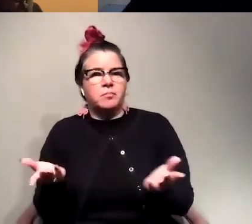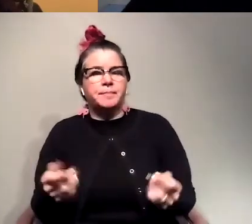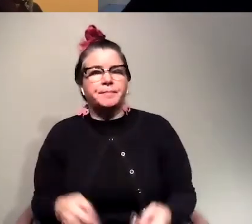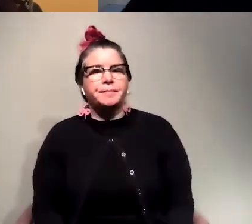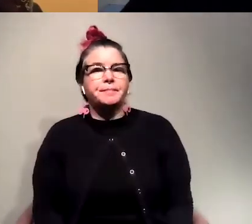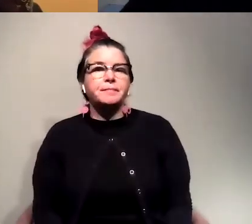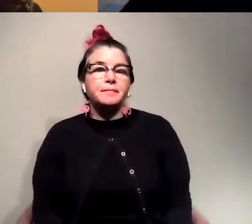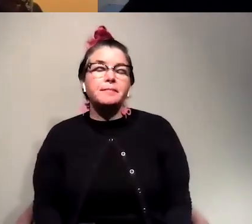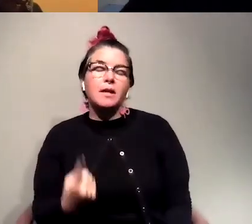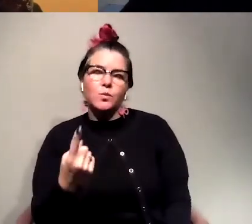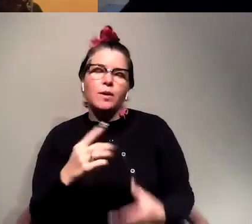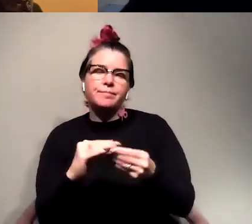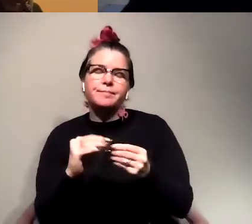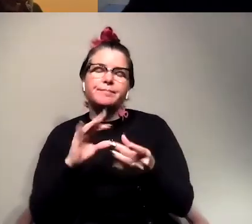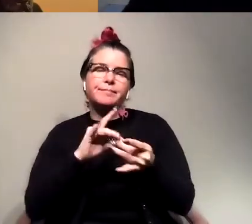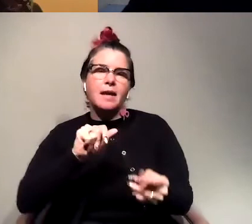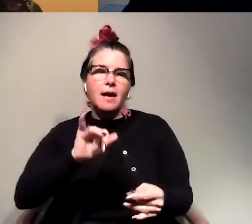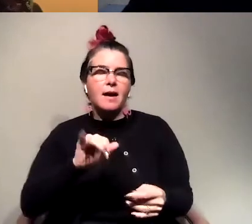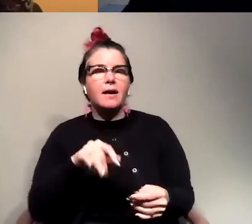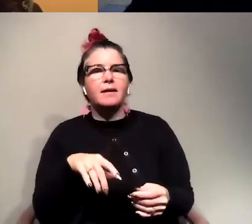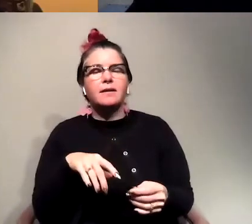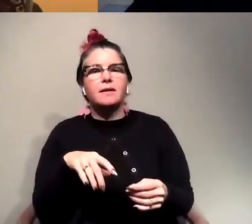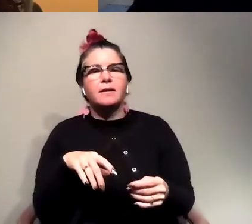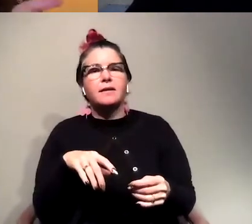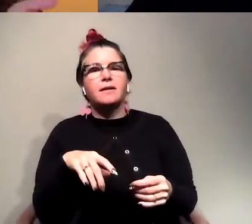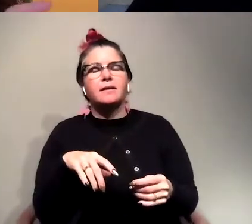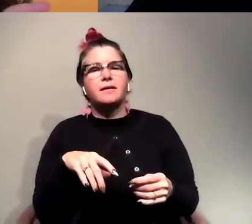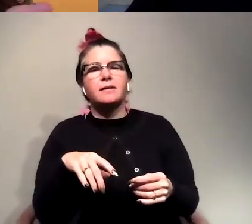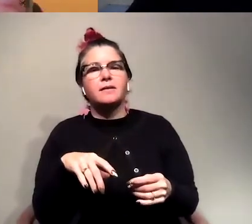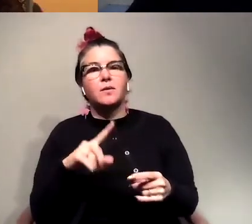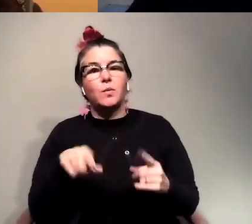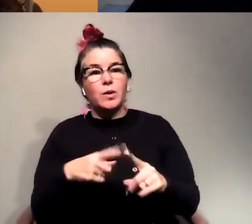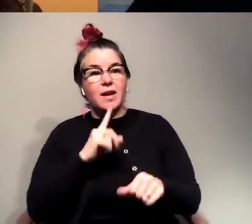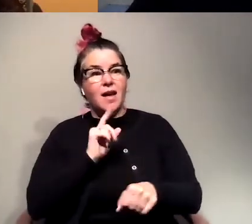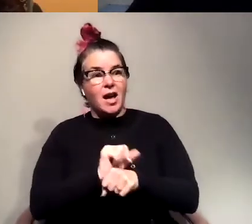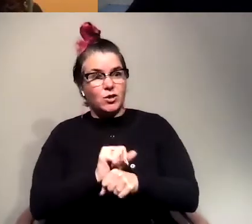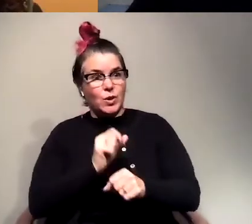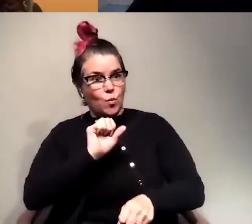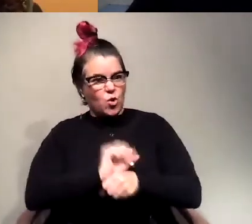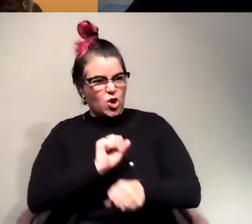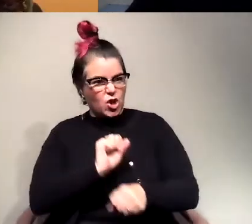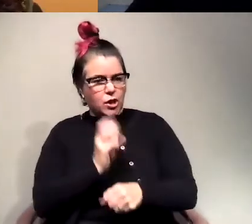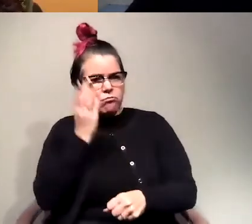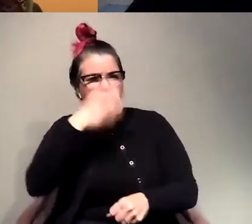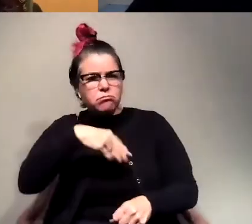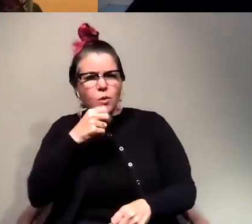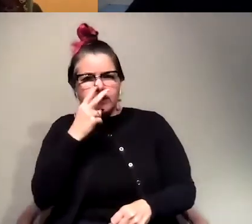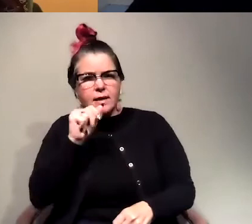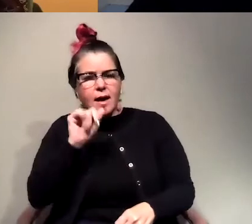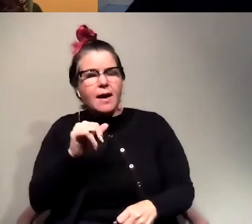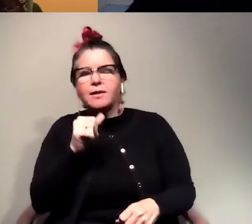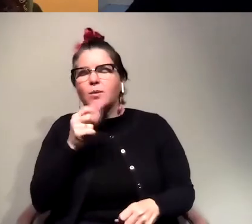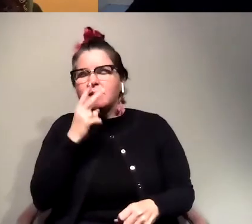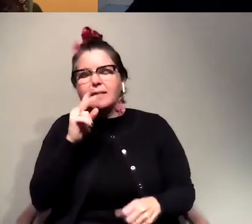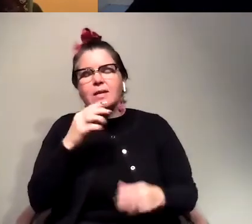That's one of the sayings about AI is that it ceases to be AI when it is actually working. So we don't think about our email filters